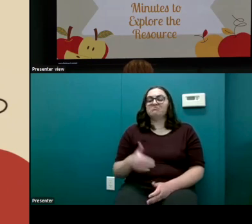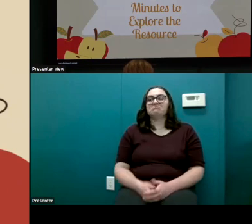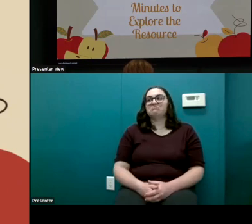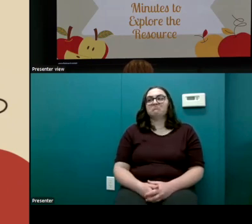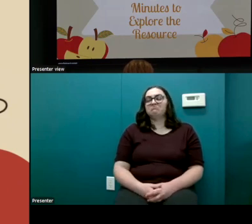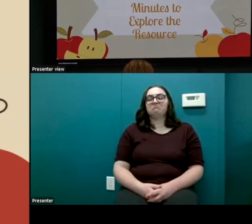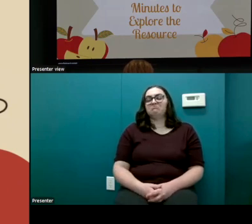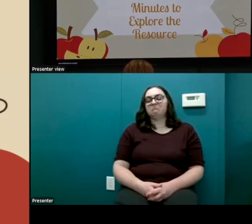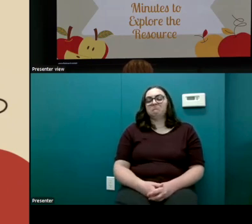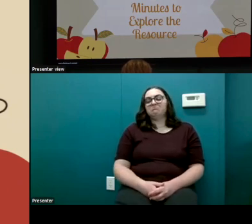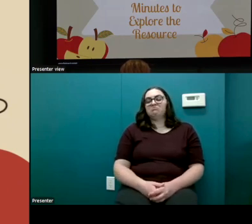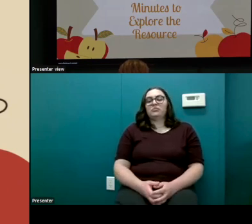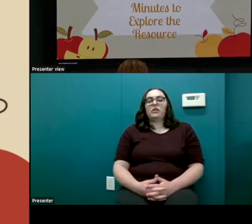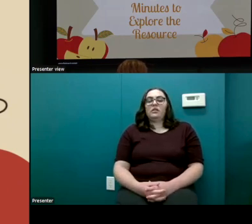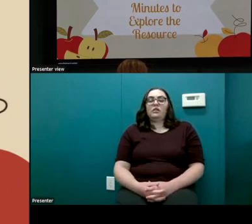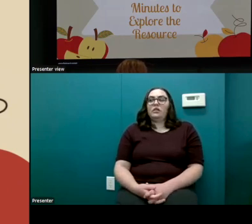Yeah.